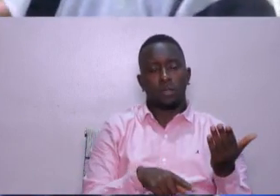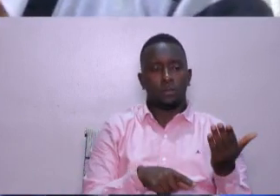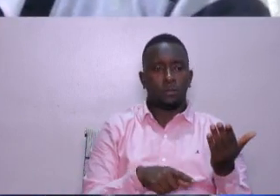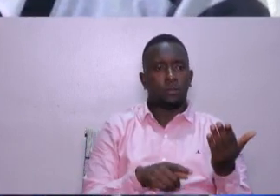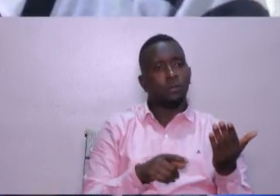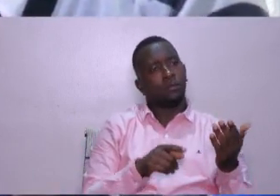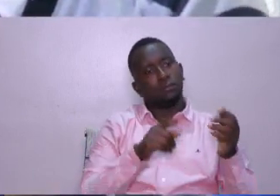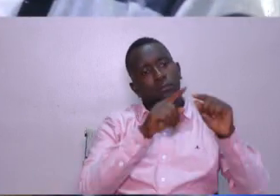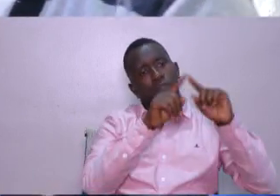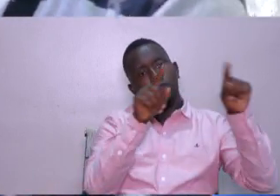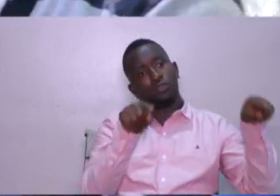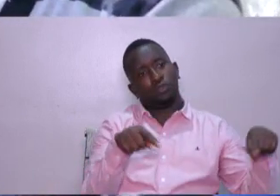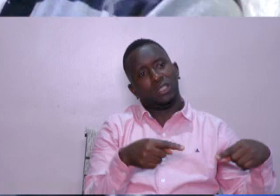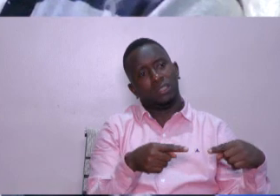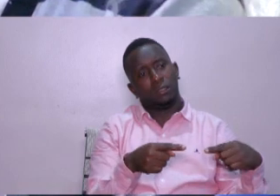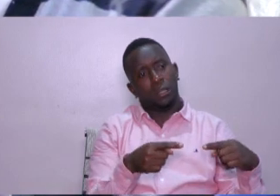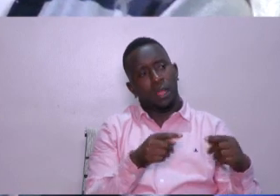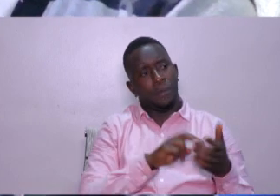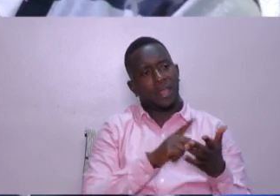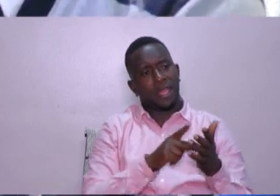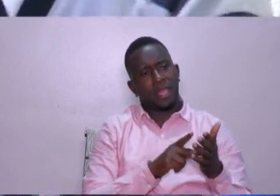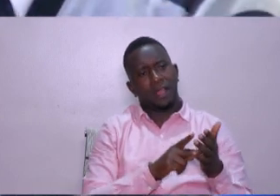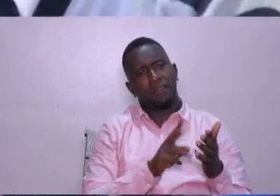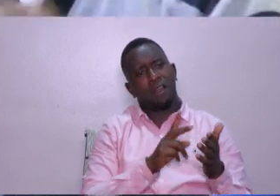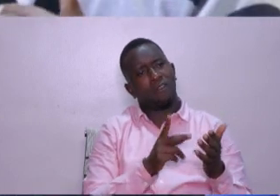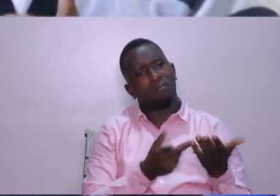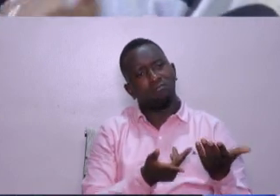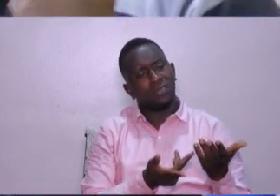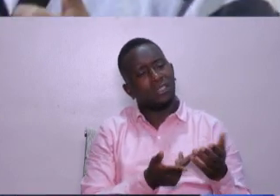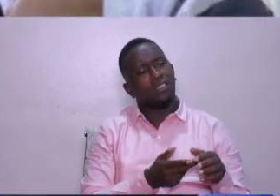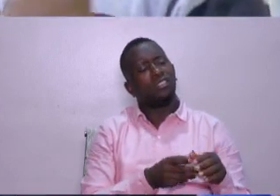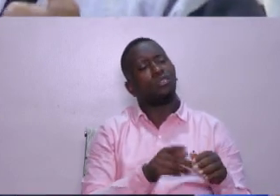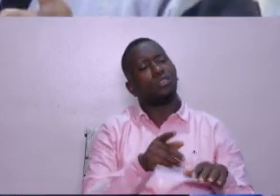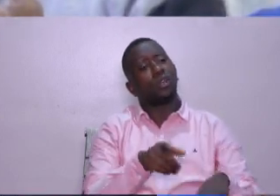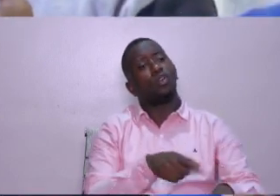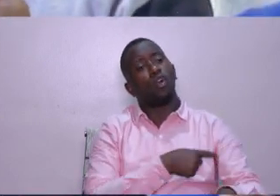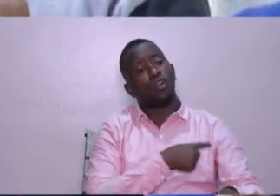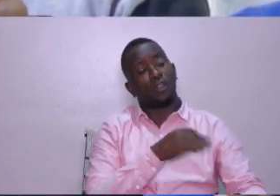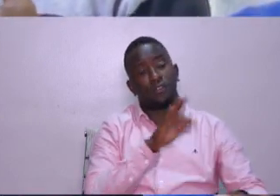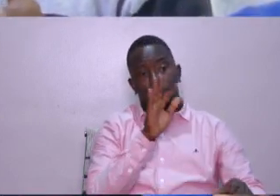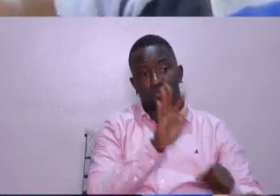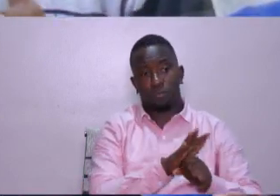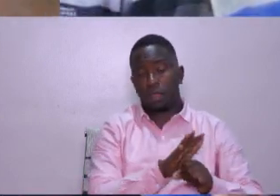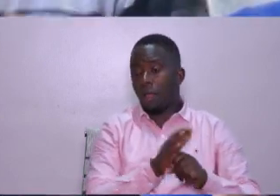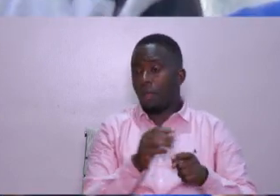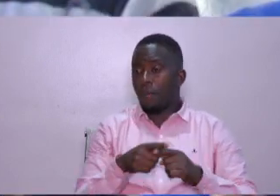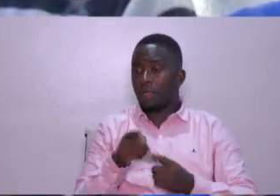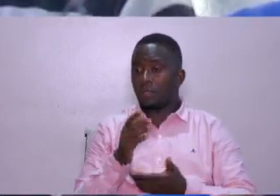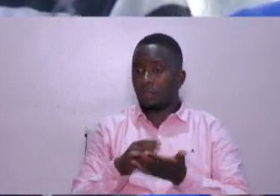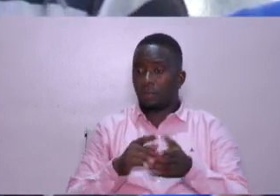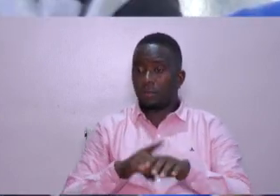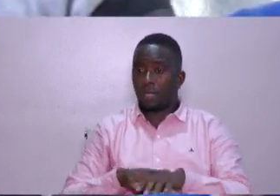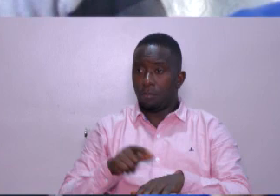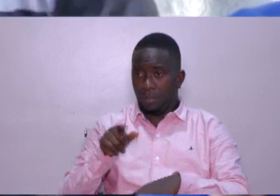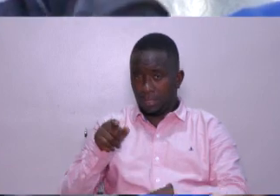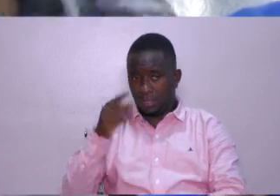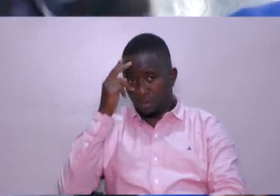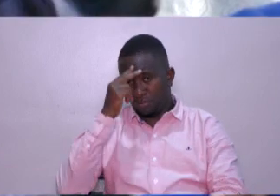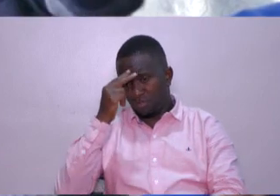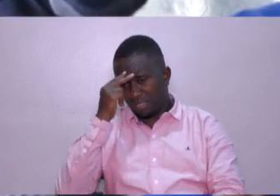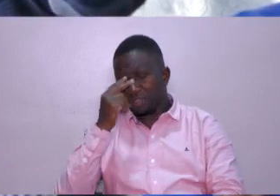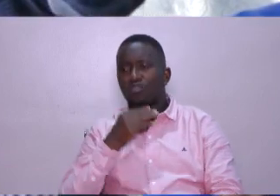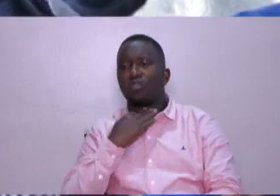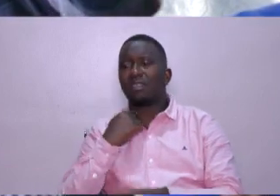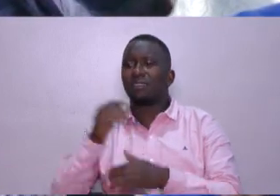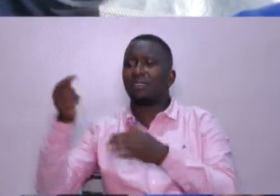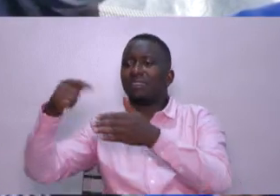will take a lot of time for it. Yeah. So, but a learner may need to get more detail, which cannot be